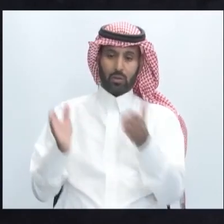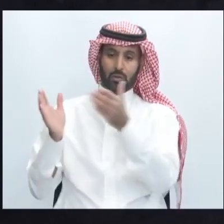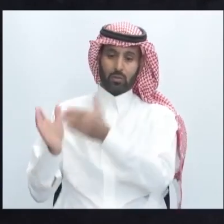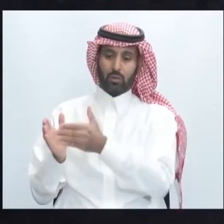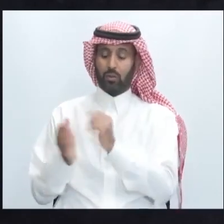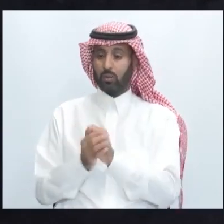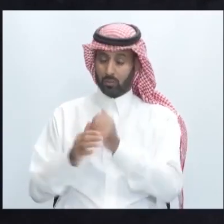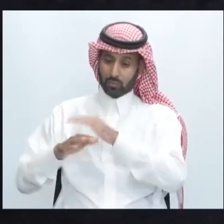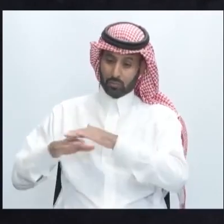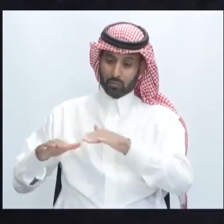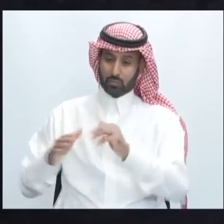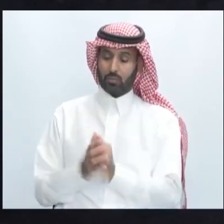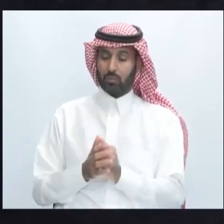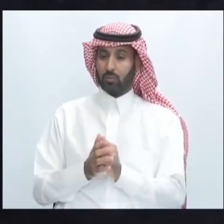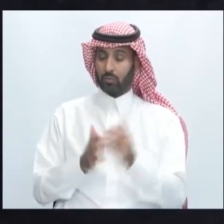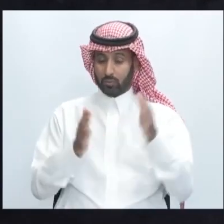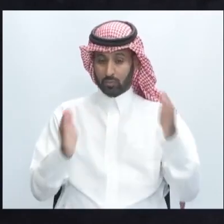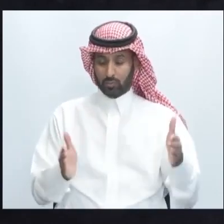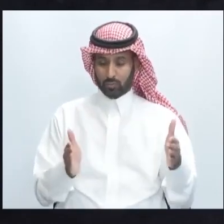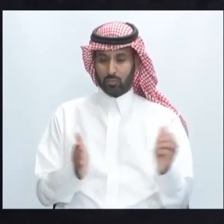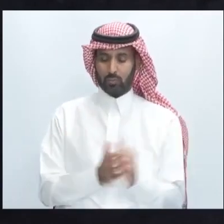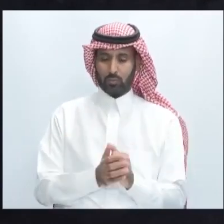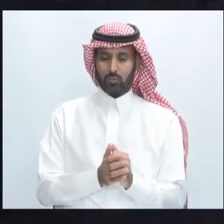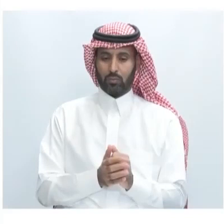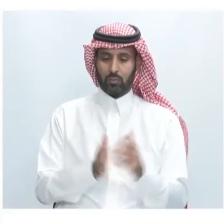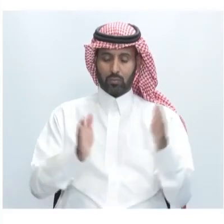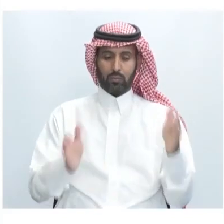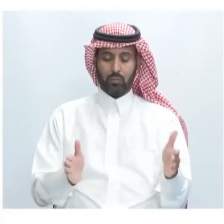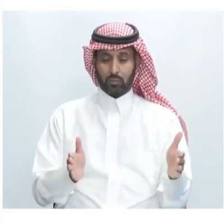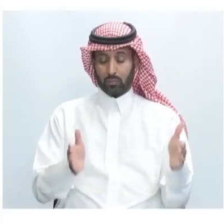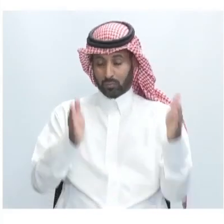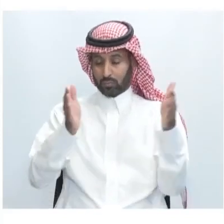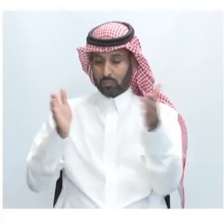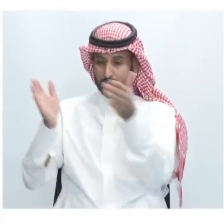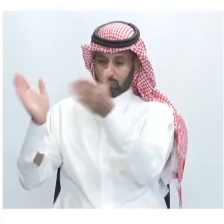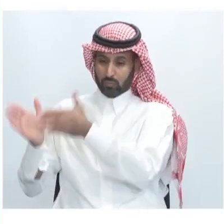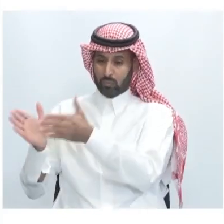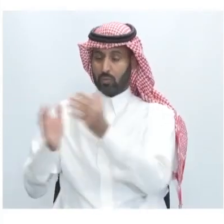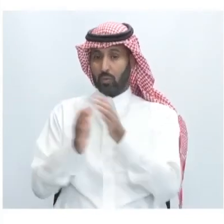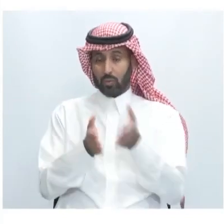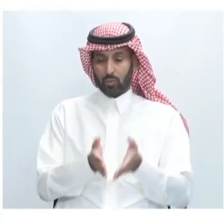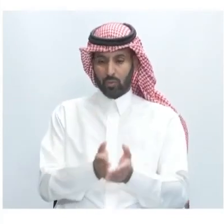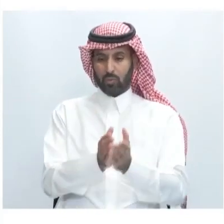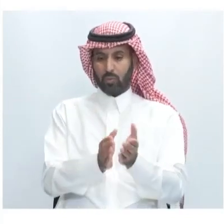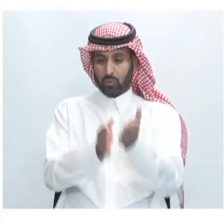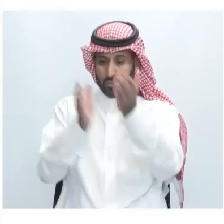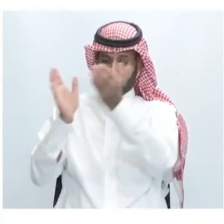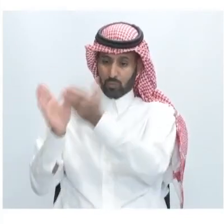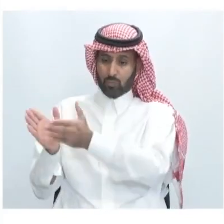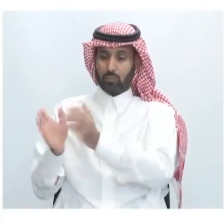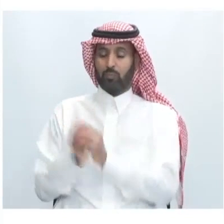the shore. So he is offloading them. Again, he is taking them off the boat, which means that he